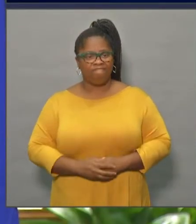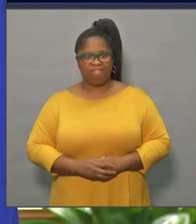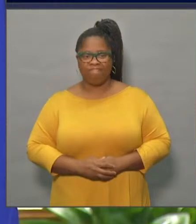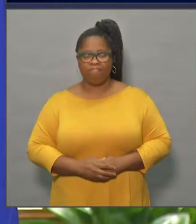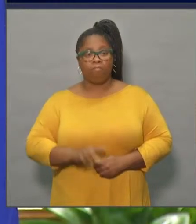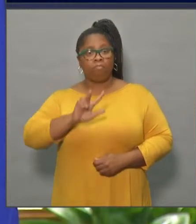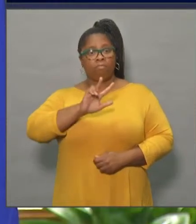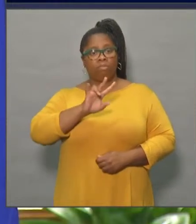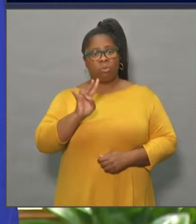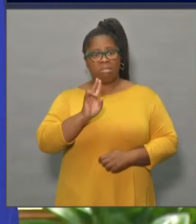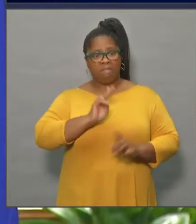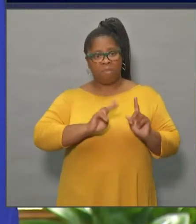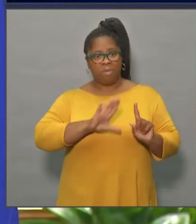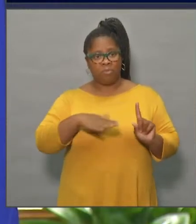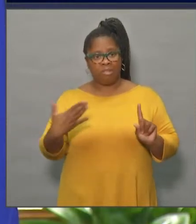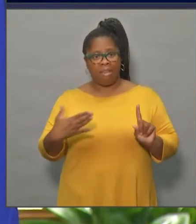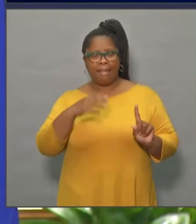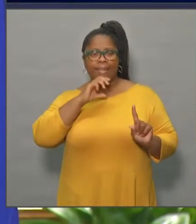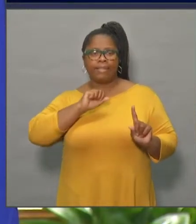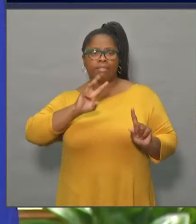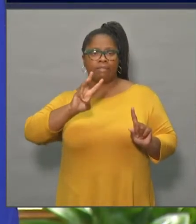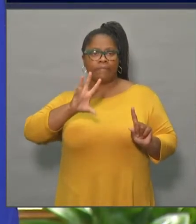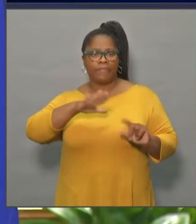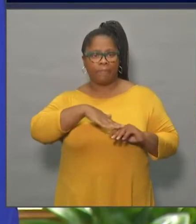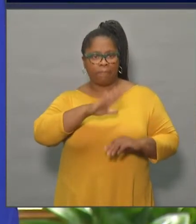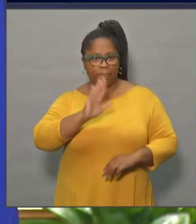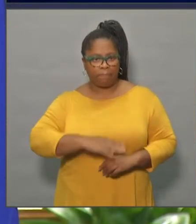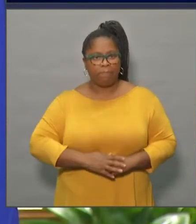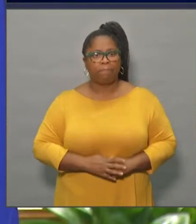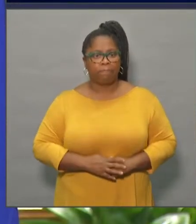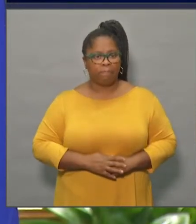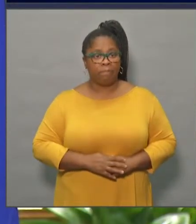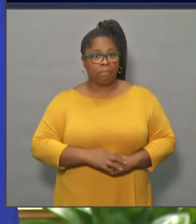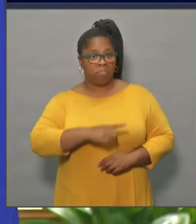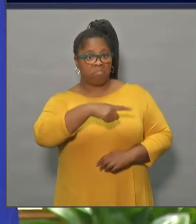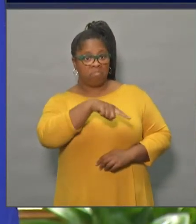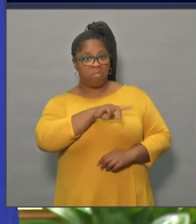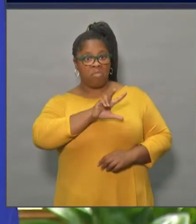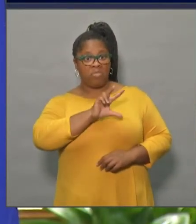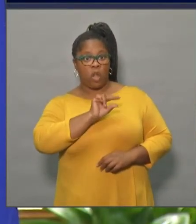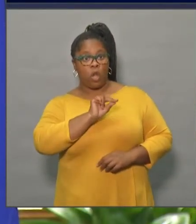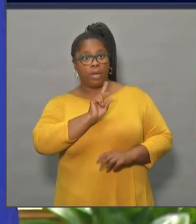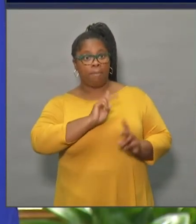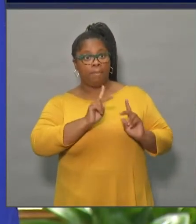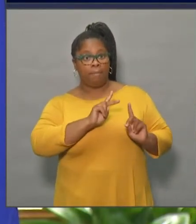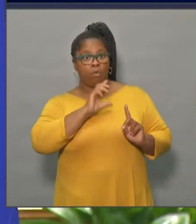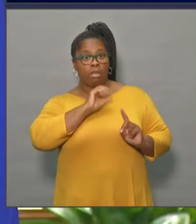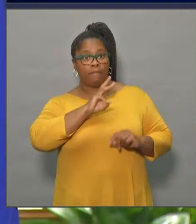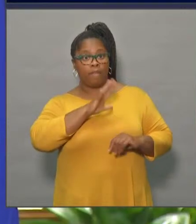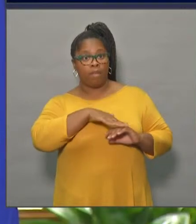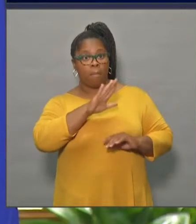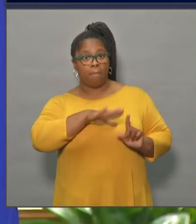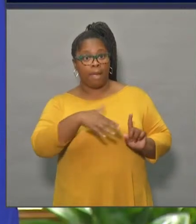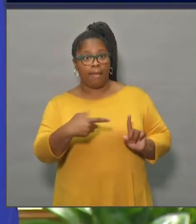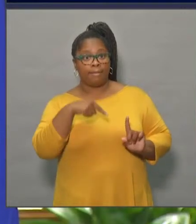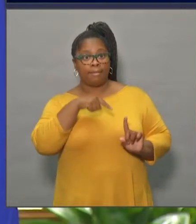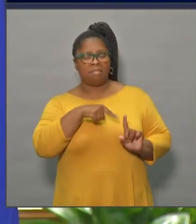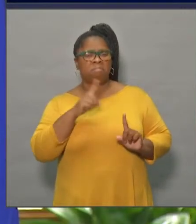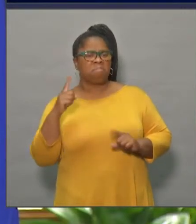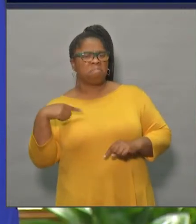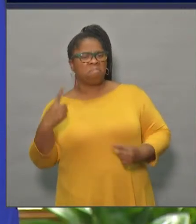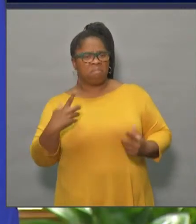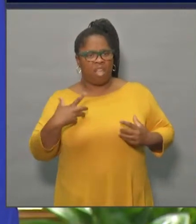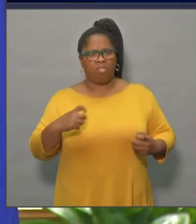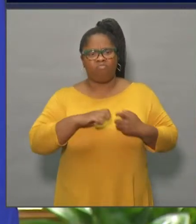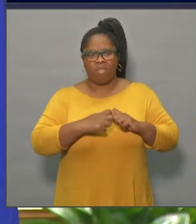people who died were over the age of 65, and 30 people over the age of 65 who passed away had underlying health